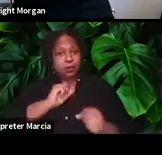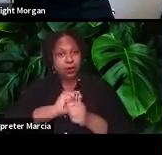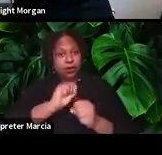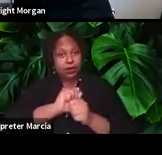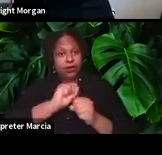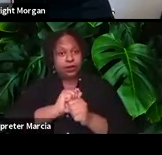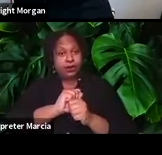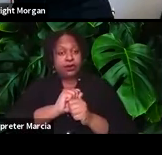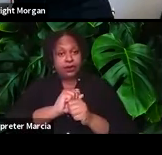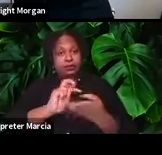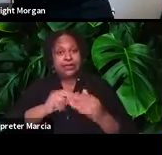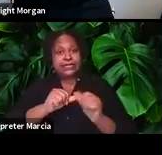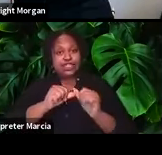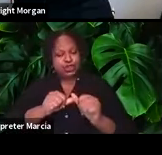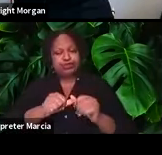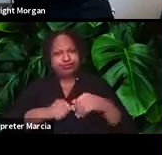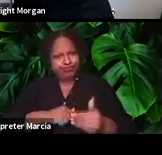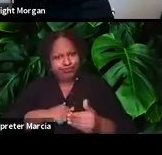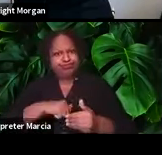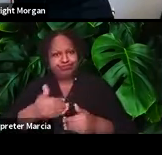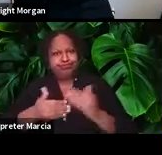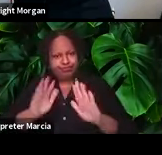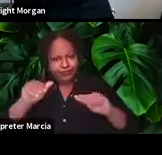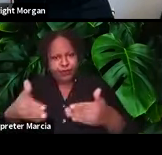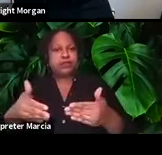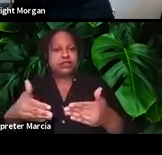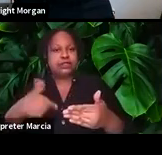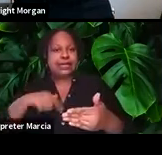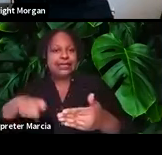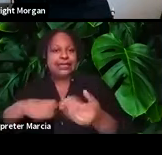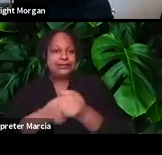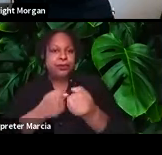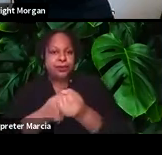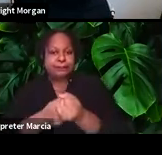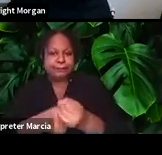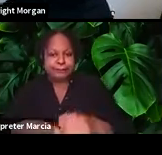on task and supporting, you know, what we want to support.